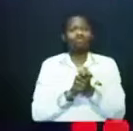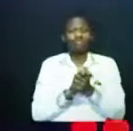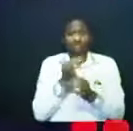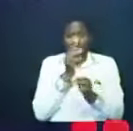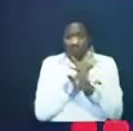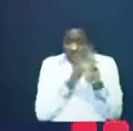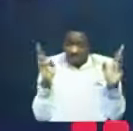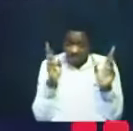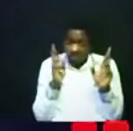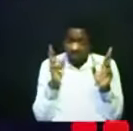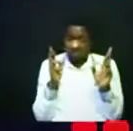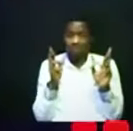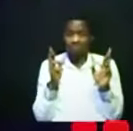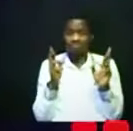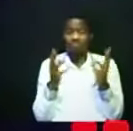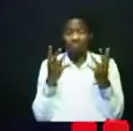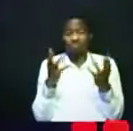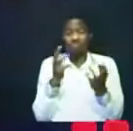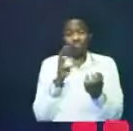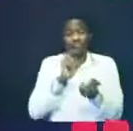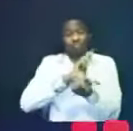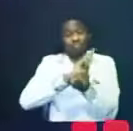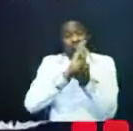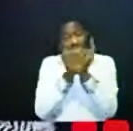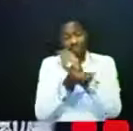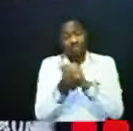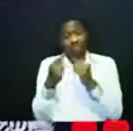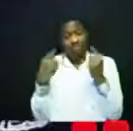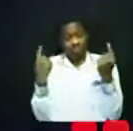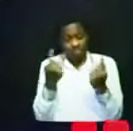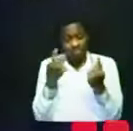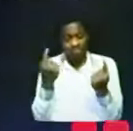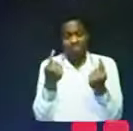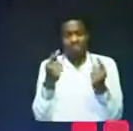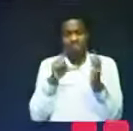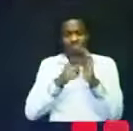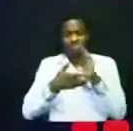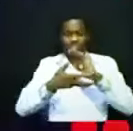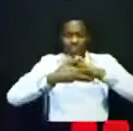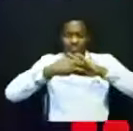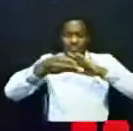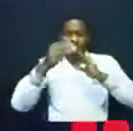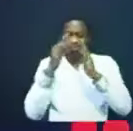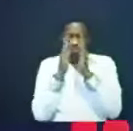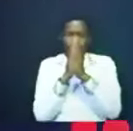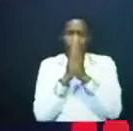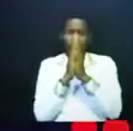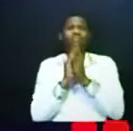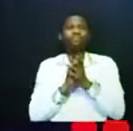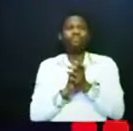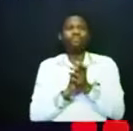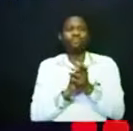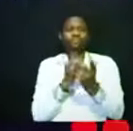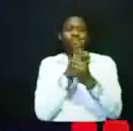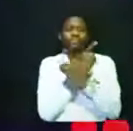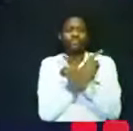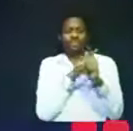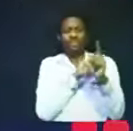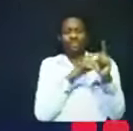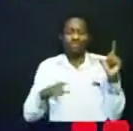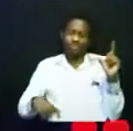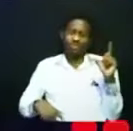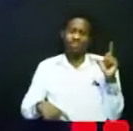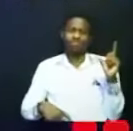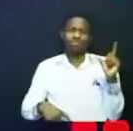are ready to repent of your sins, pray this prayer after me. Dear